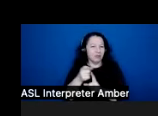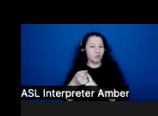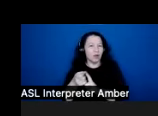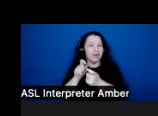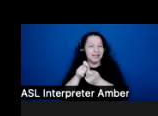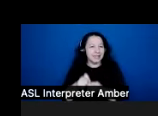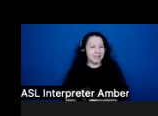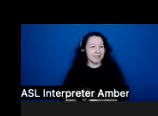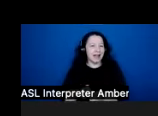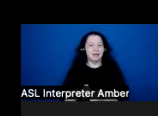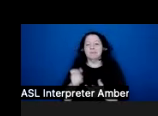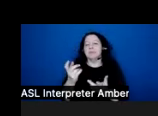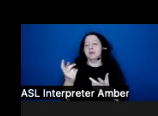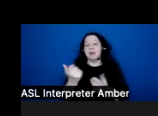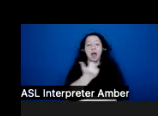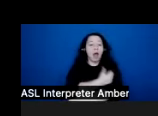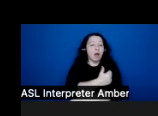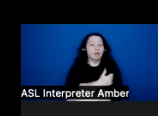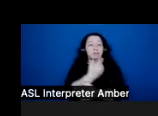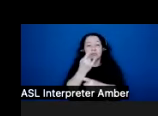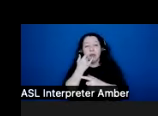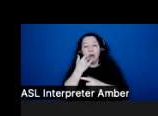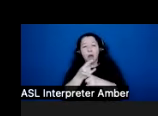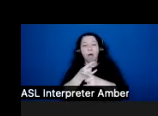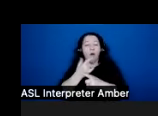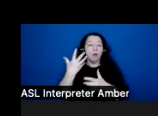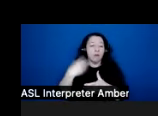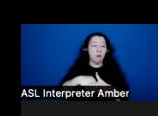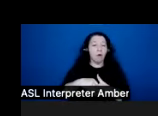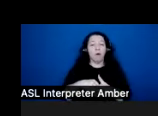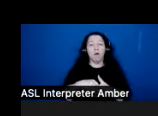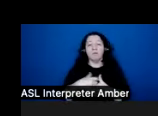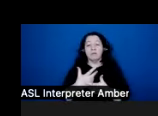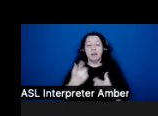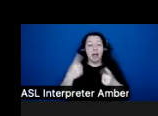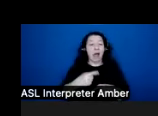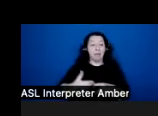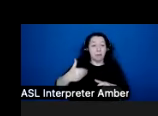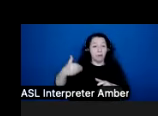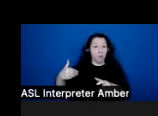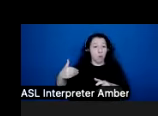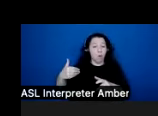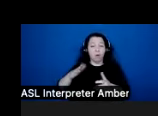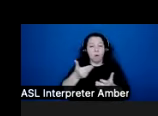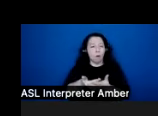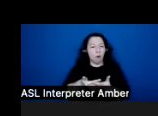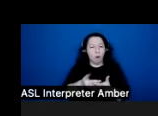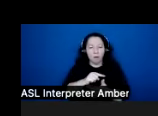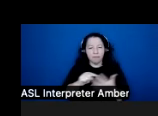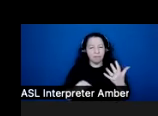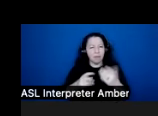details, if there was substance abuse, if it ever happened before, like all these important